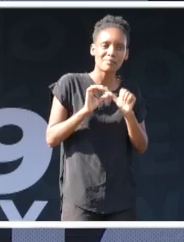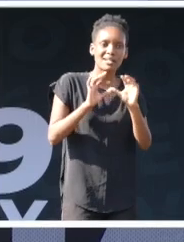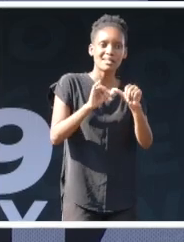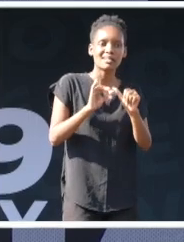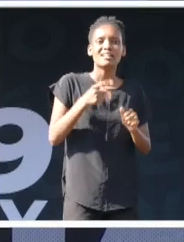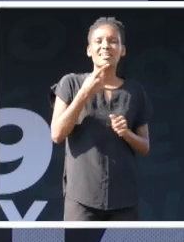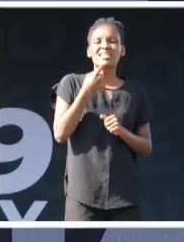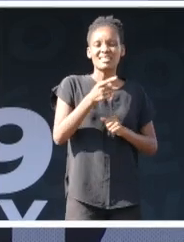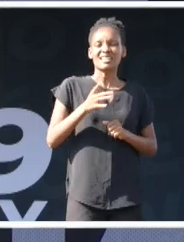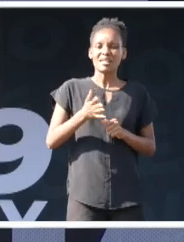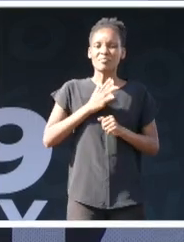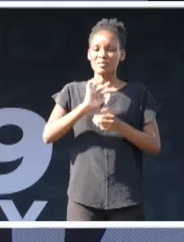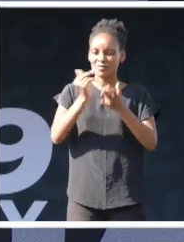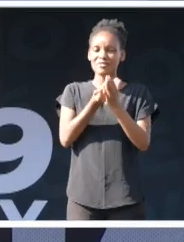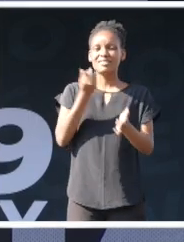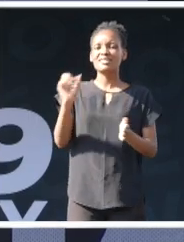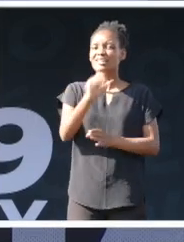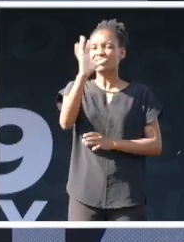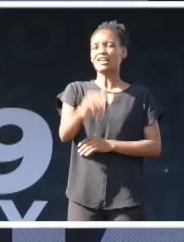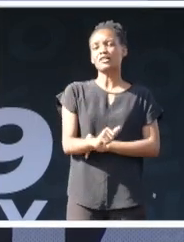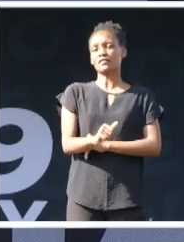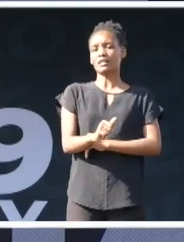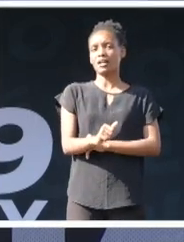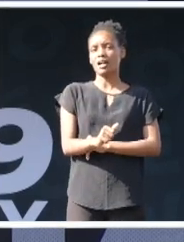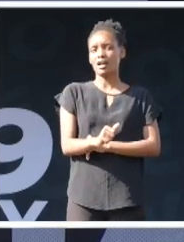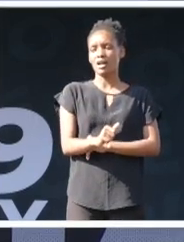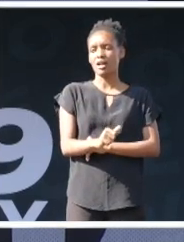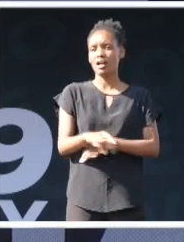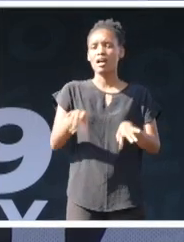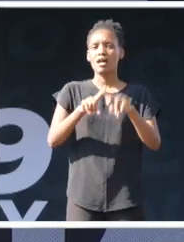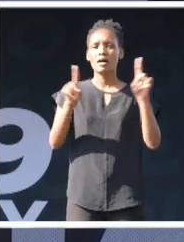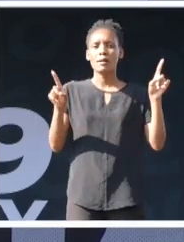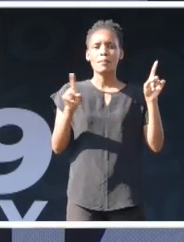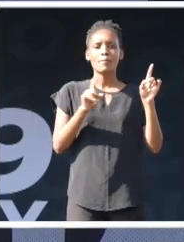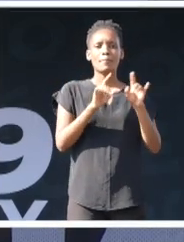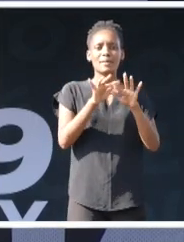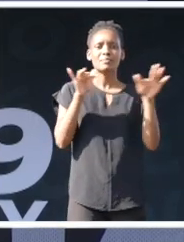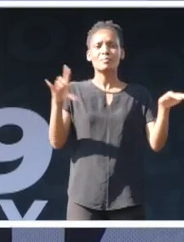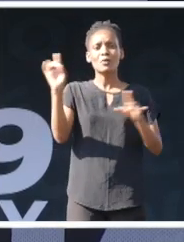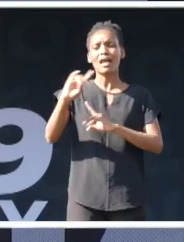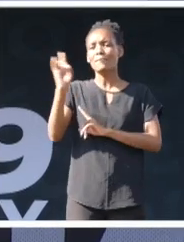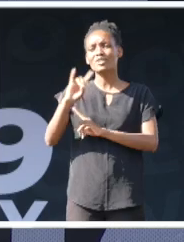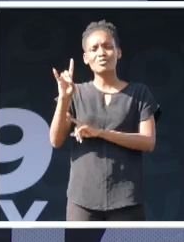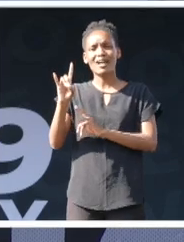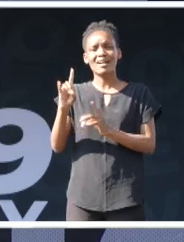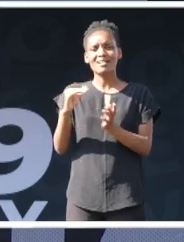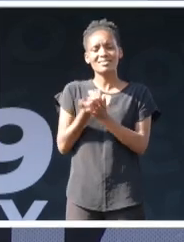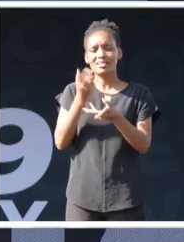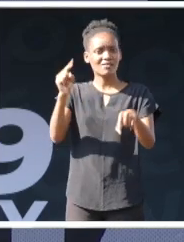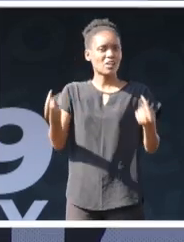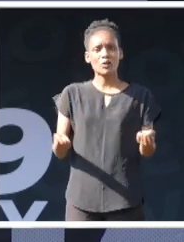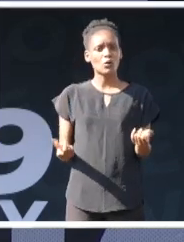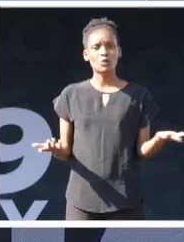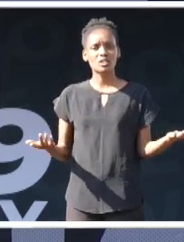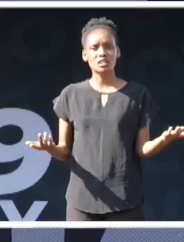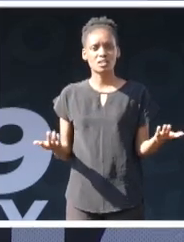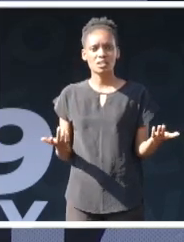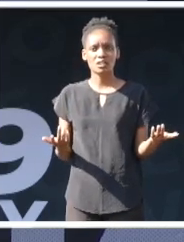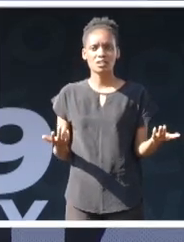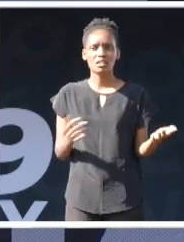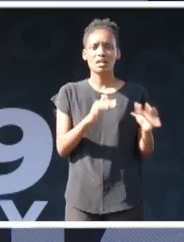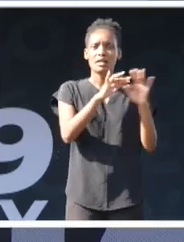South Africa, but they can't rescue the people of Hammanskraal. They can't rescue the people